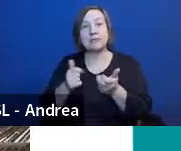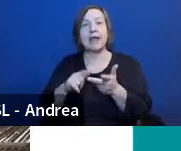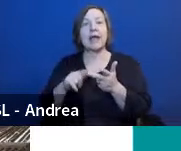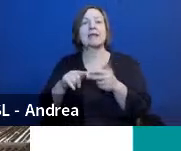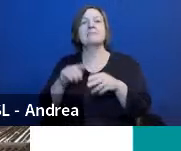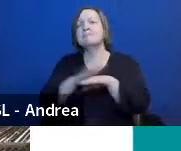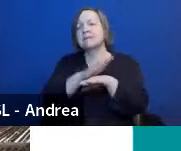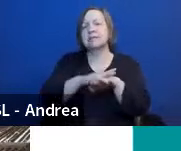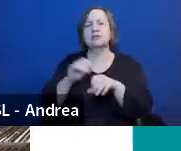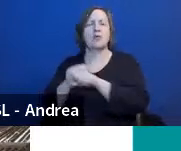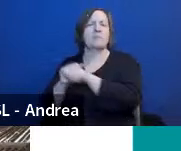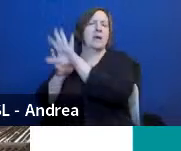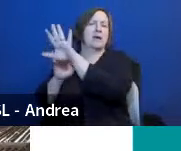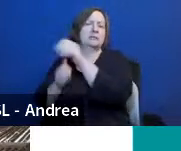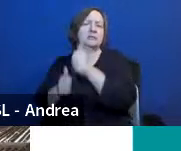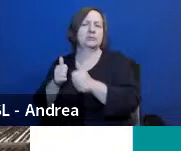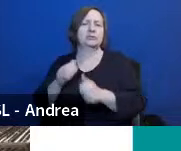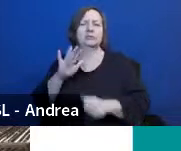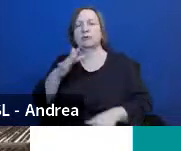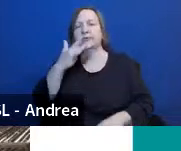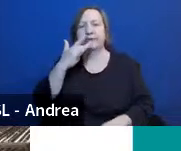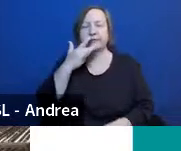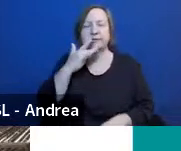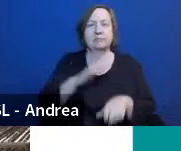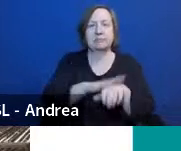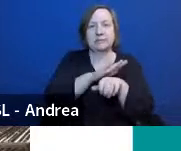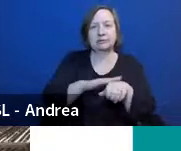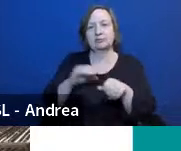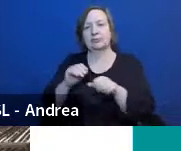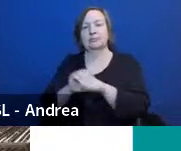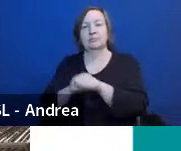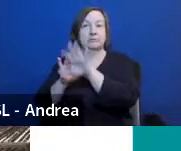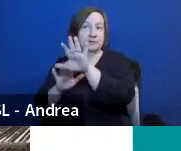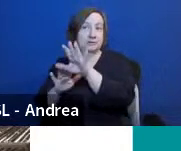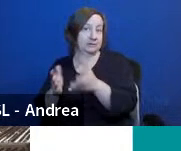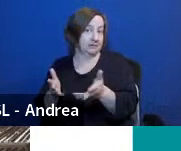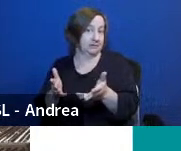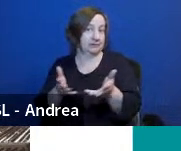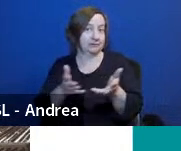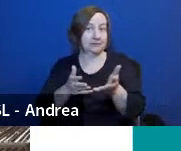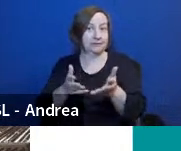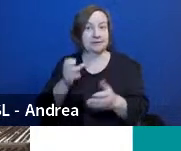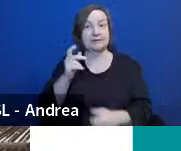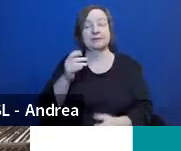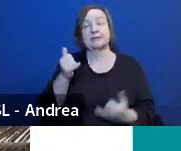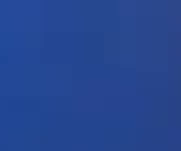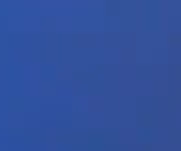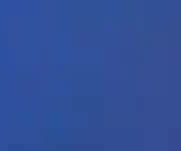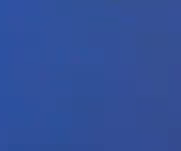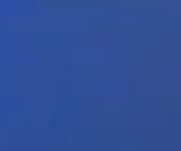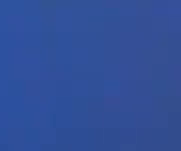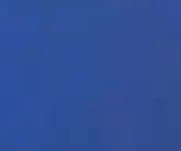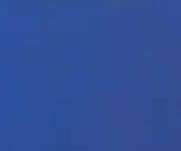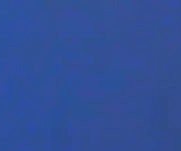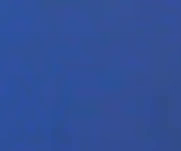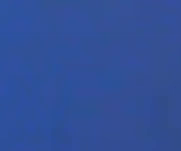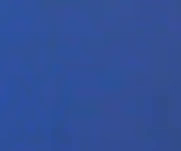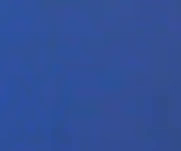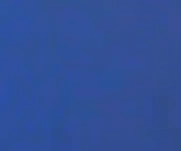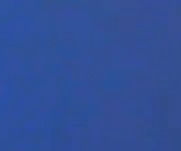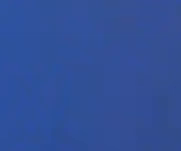mountains. What is one of your favorite spots? Beach or mountains? All right, so